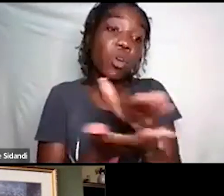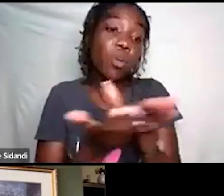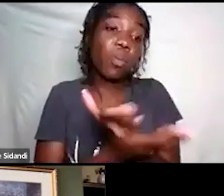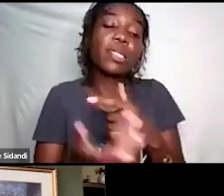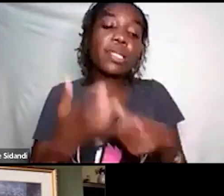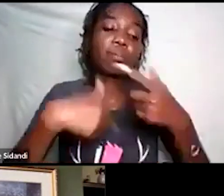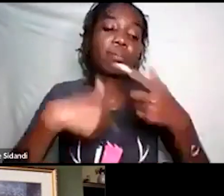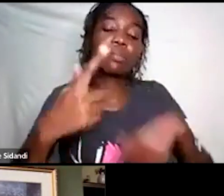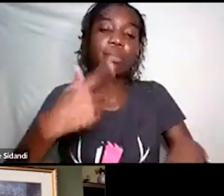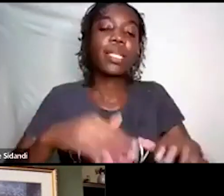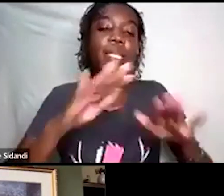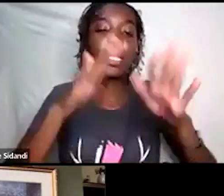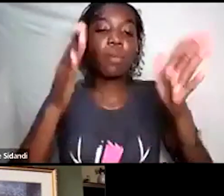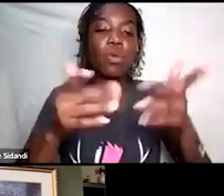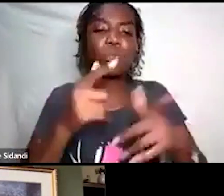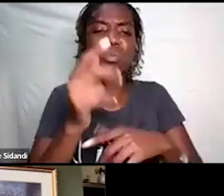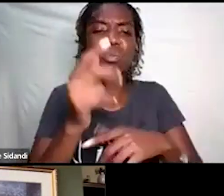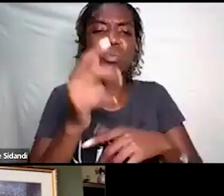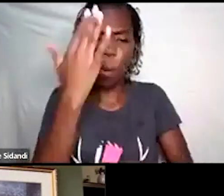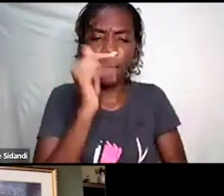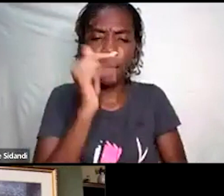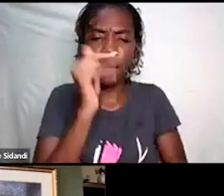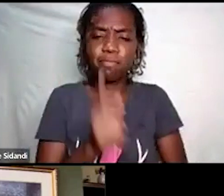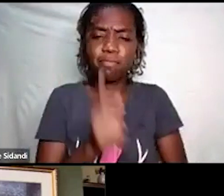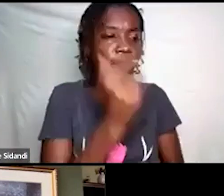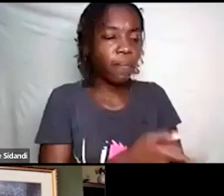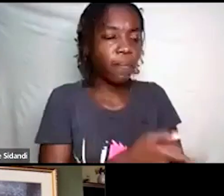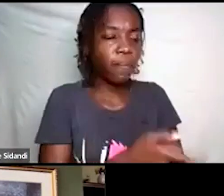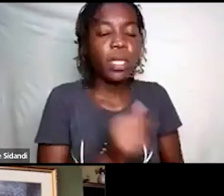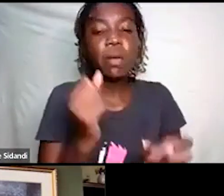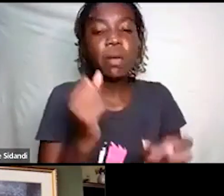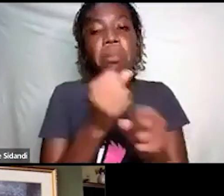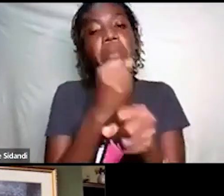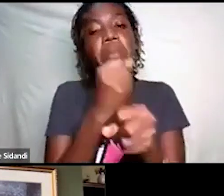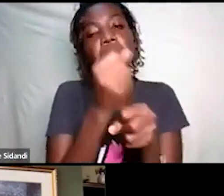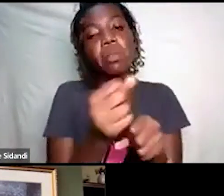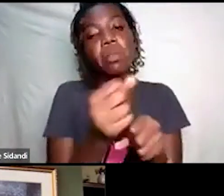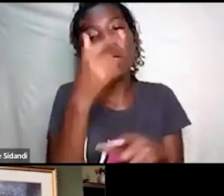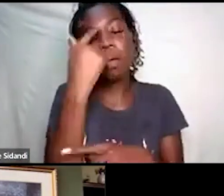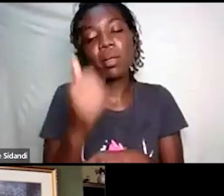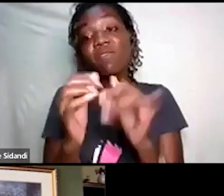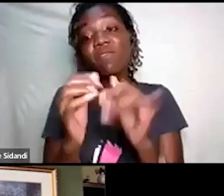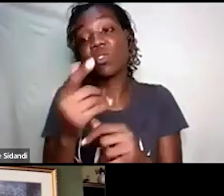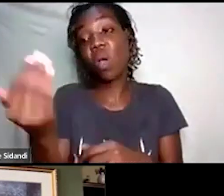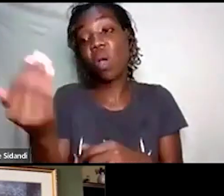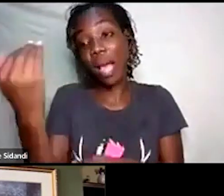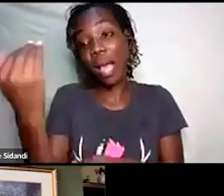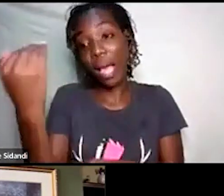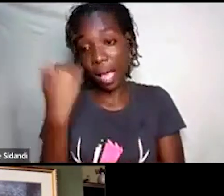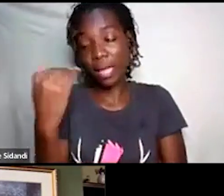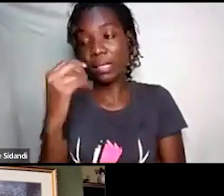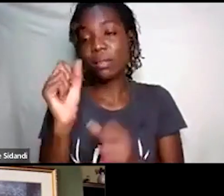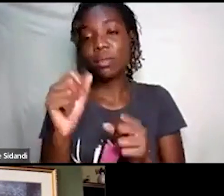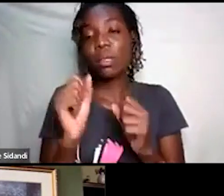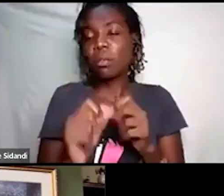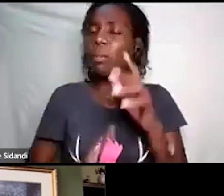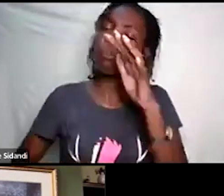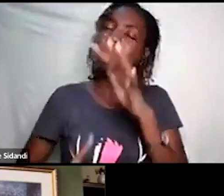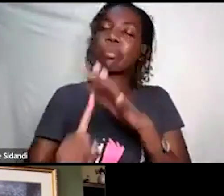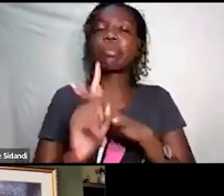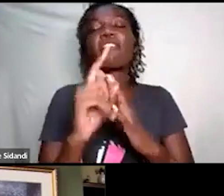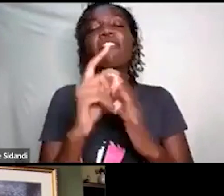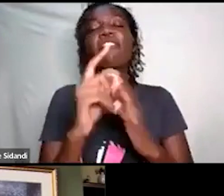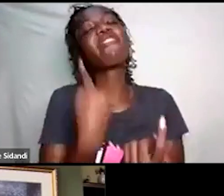why this, because the moment you just ask, then it will be like you are